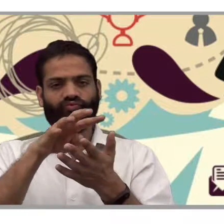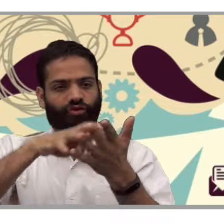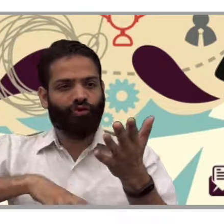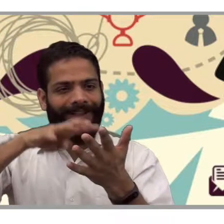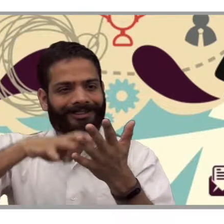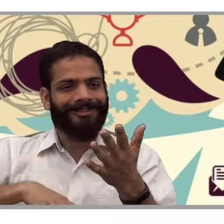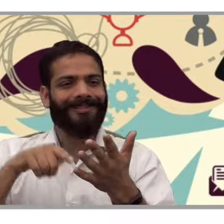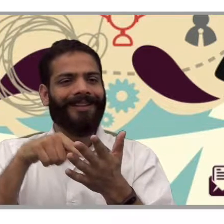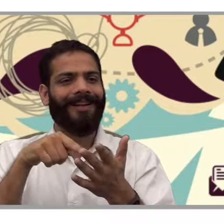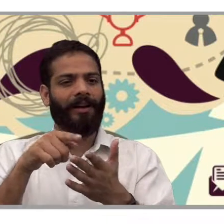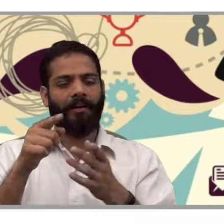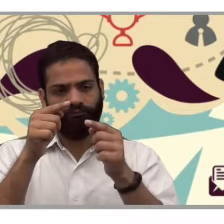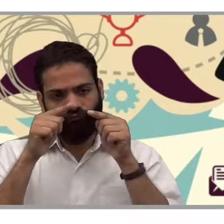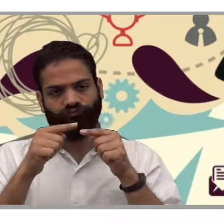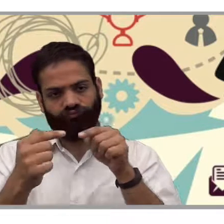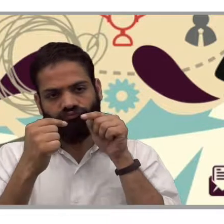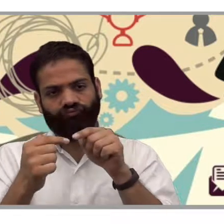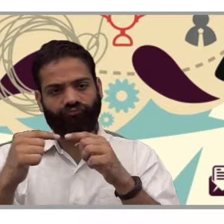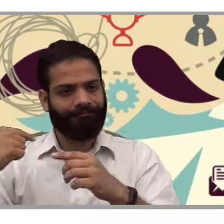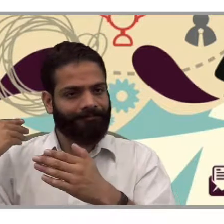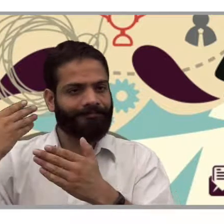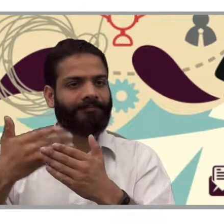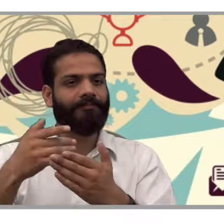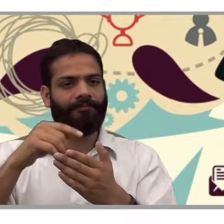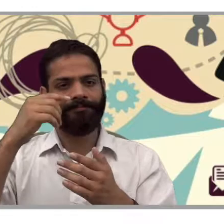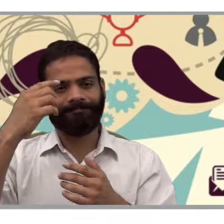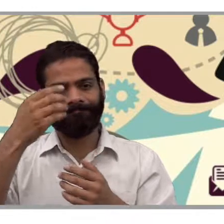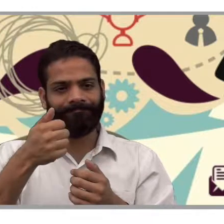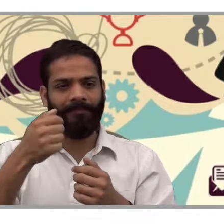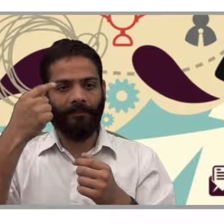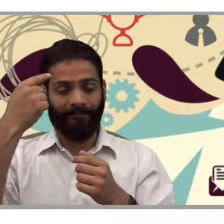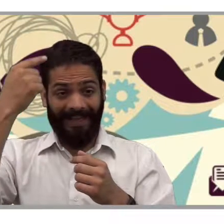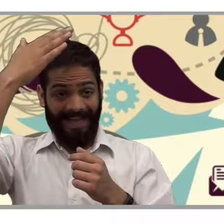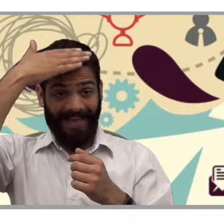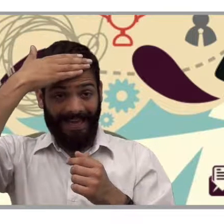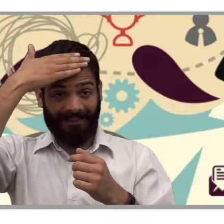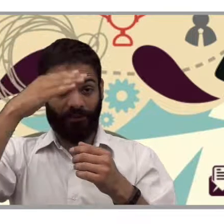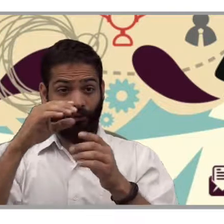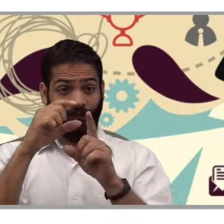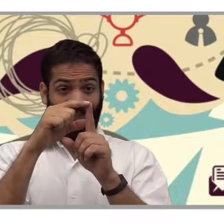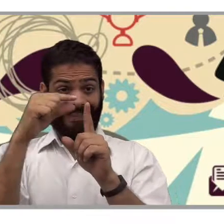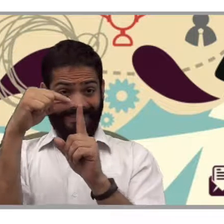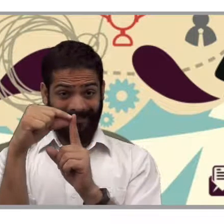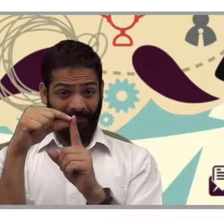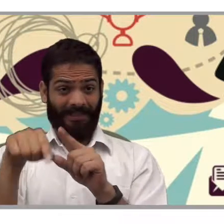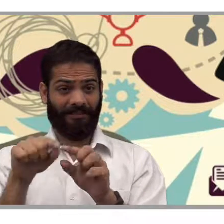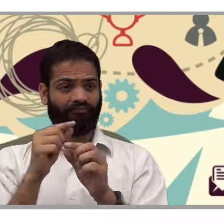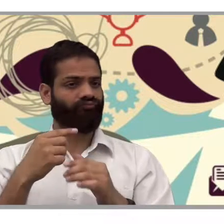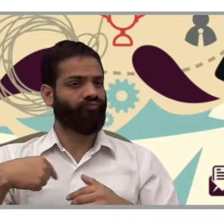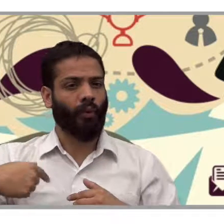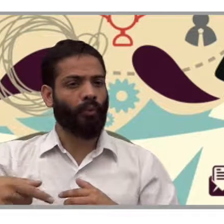In the sign language literature, it has been argued that the heads of determiner phrase are